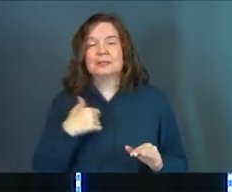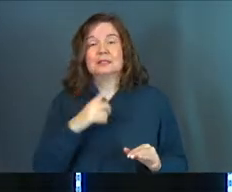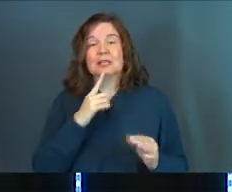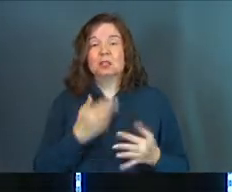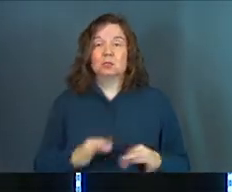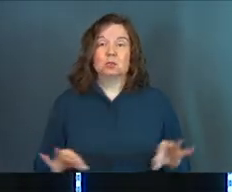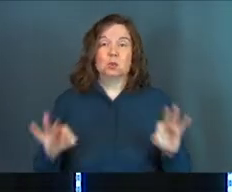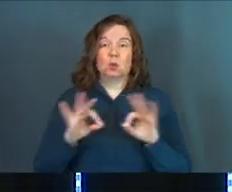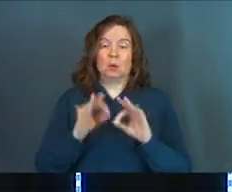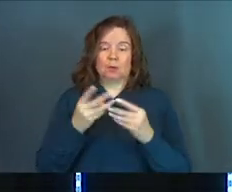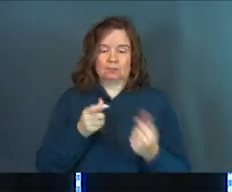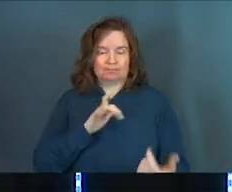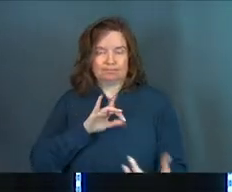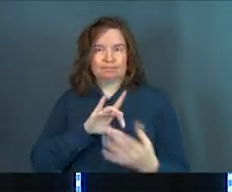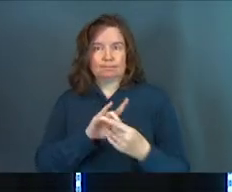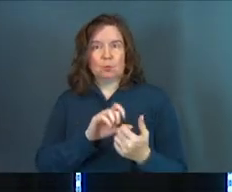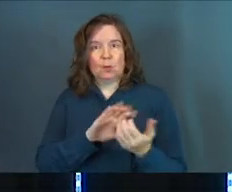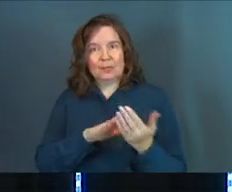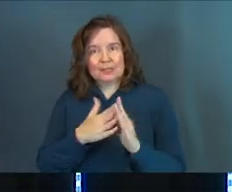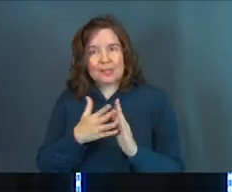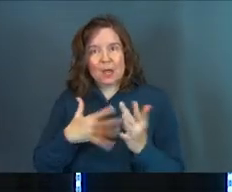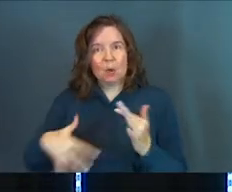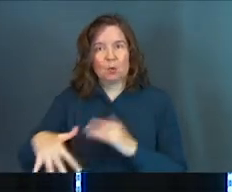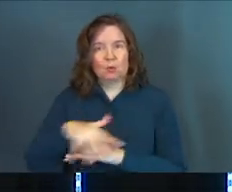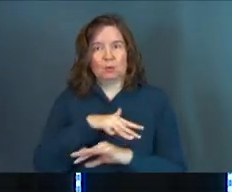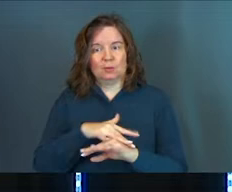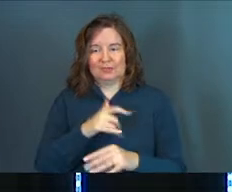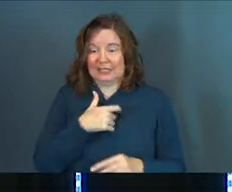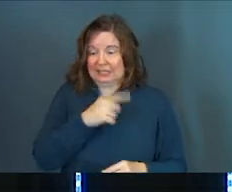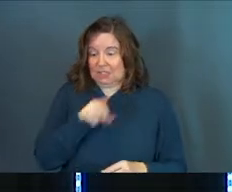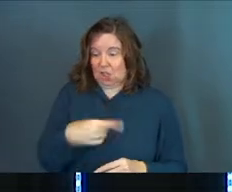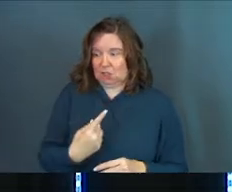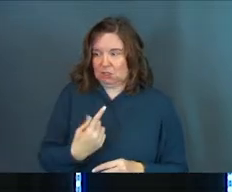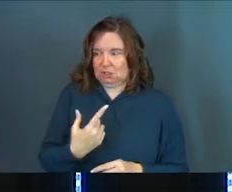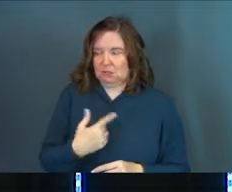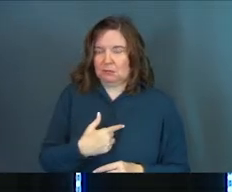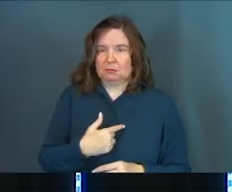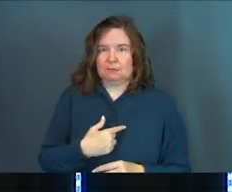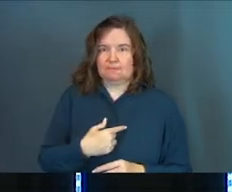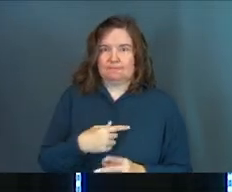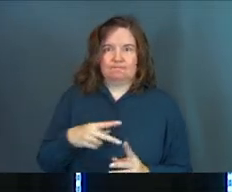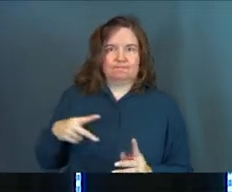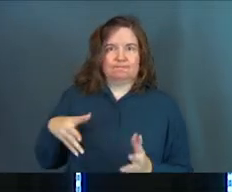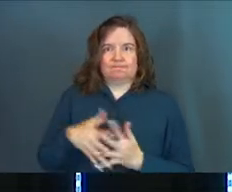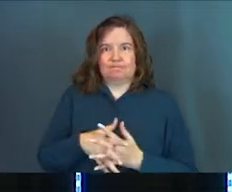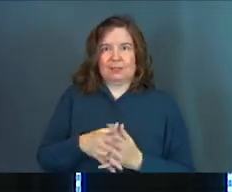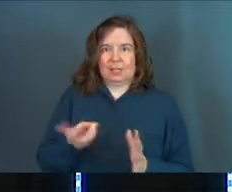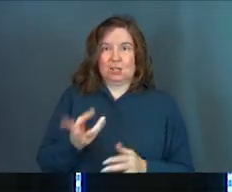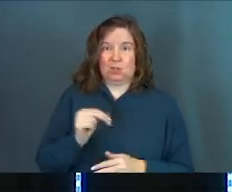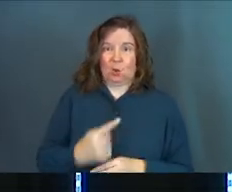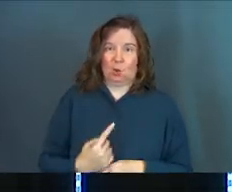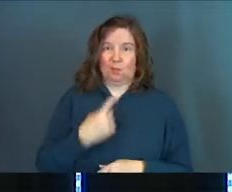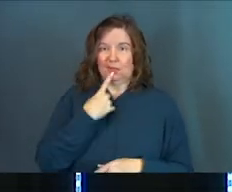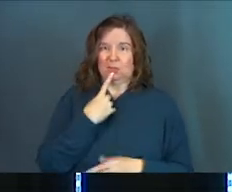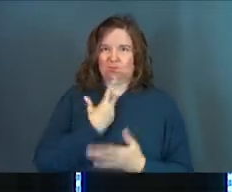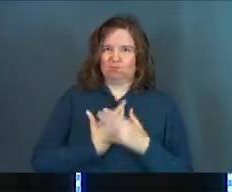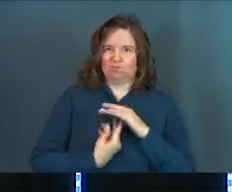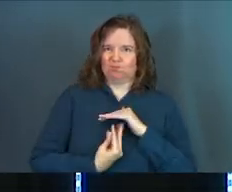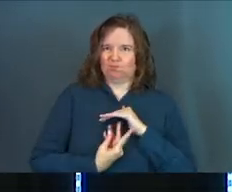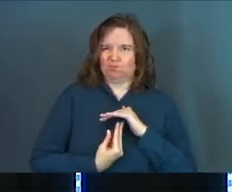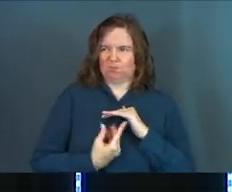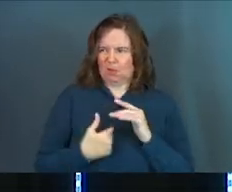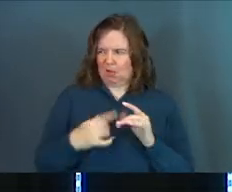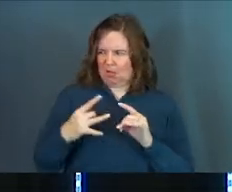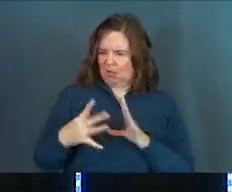it's worth reconciling with the town. He doesn't just like entrench himself in his own bitterness, right? And say,